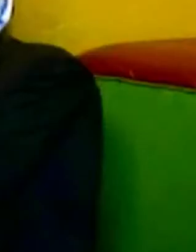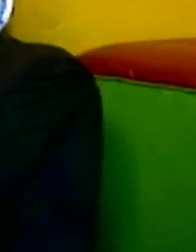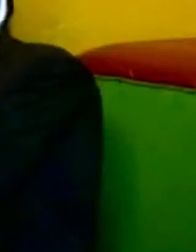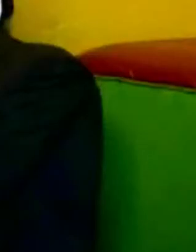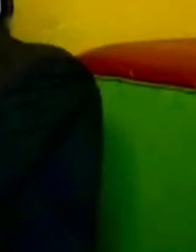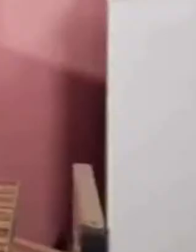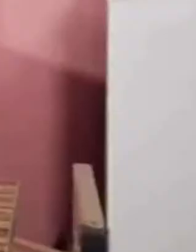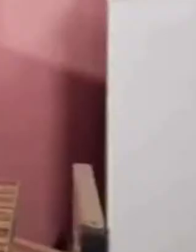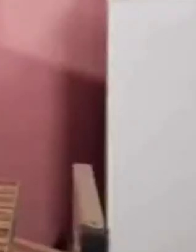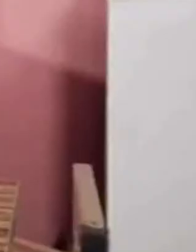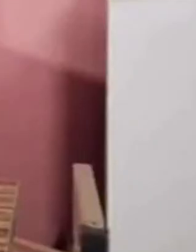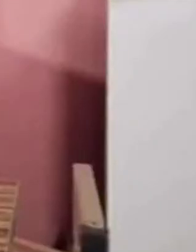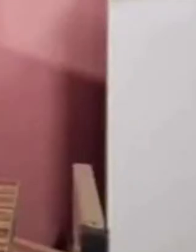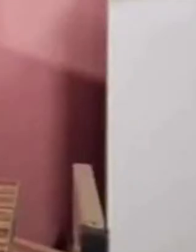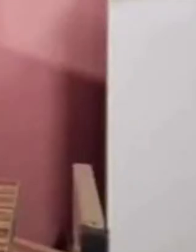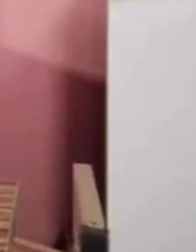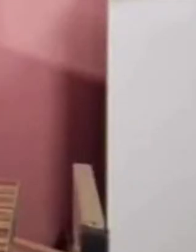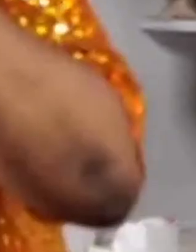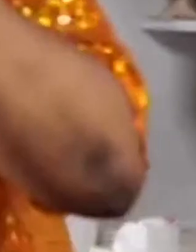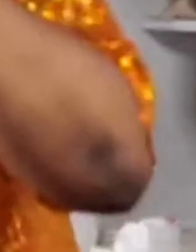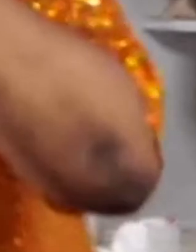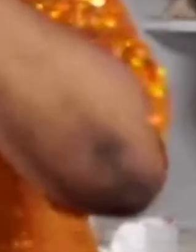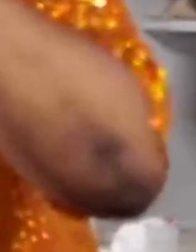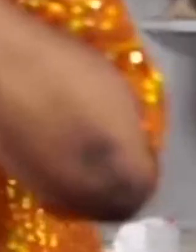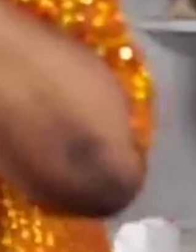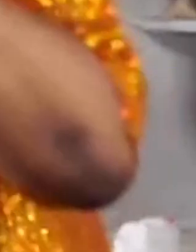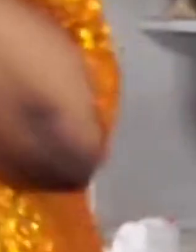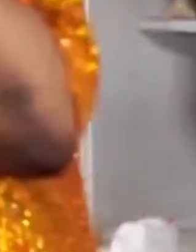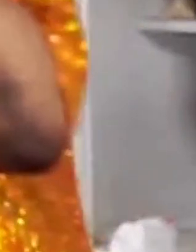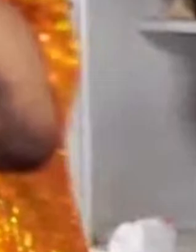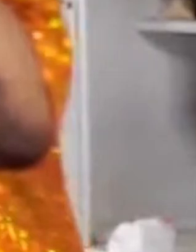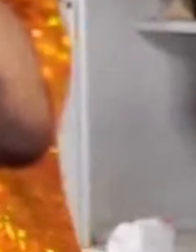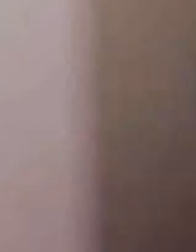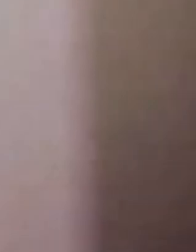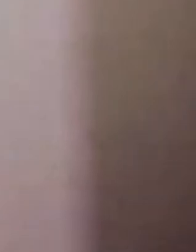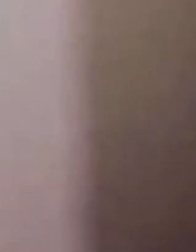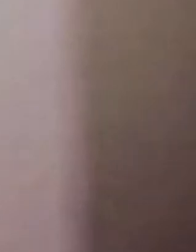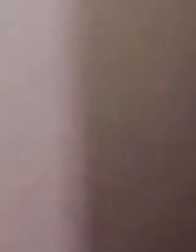Chimini nebe bakunkakisha. What is there to live for here? Njipaya. Hit.